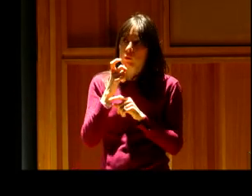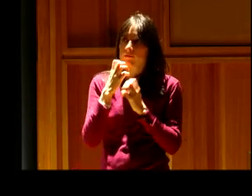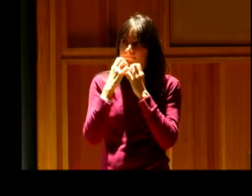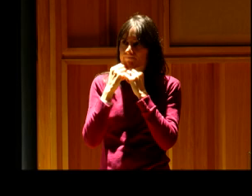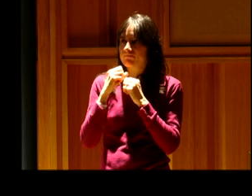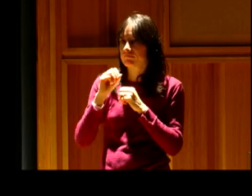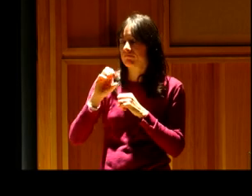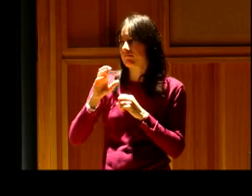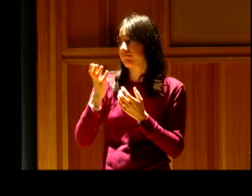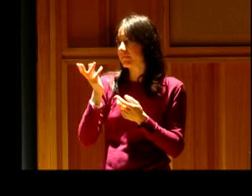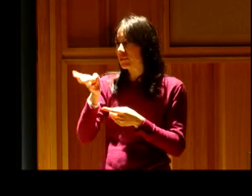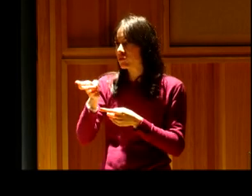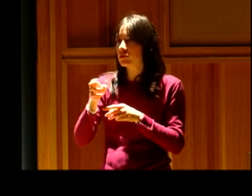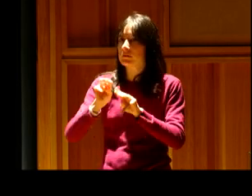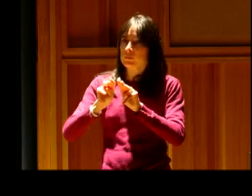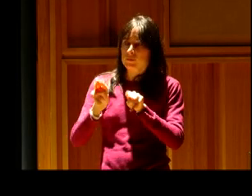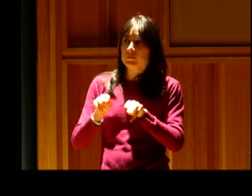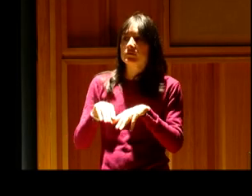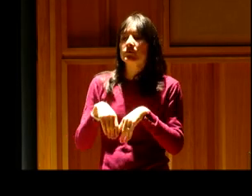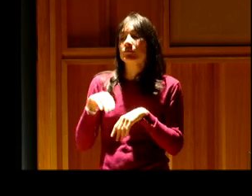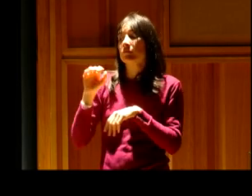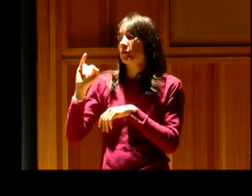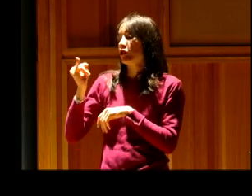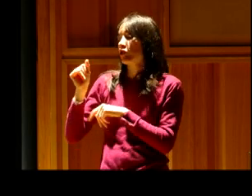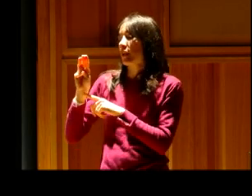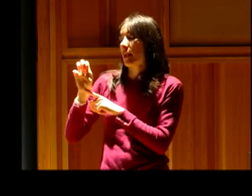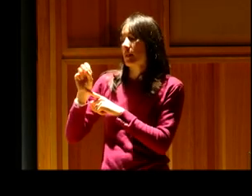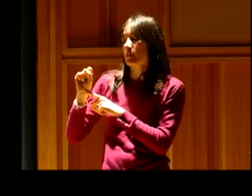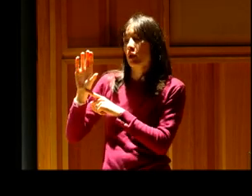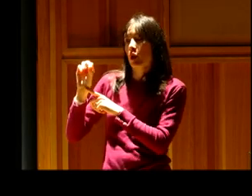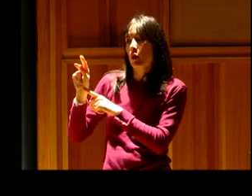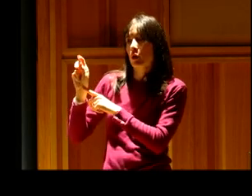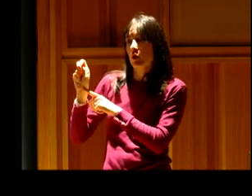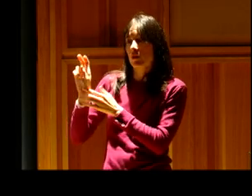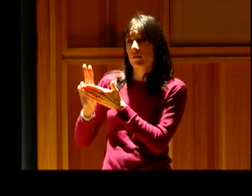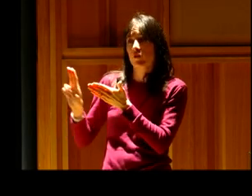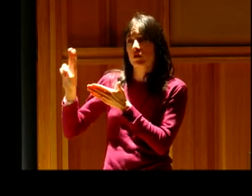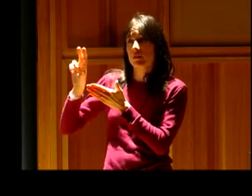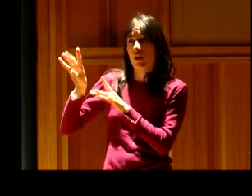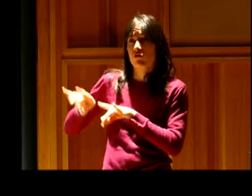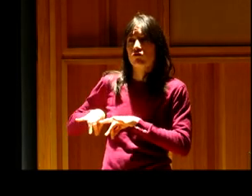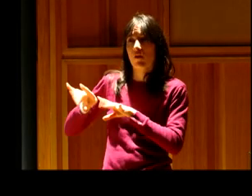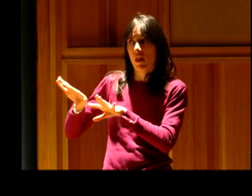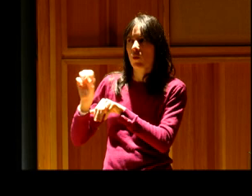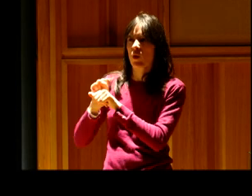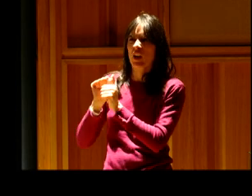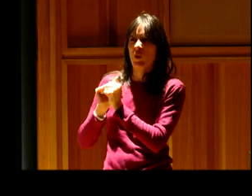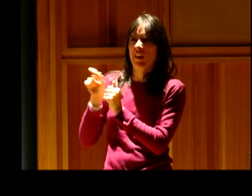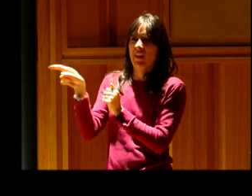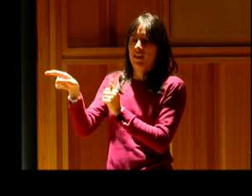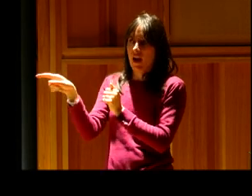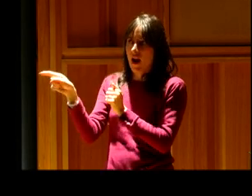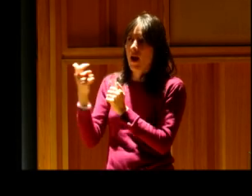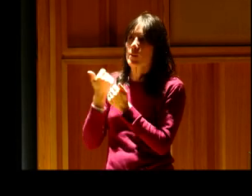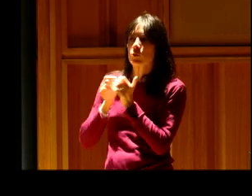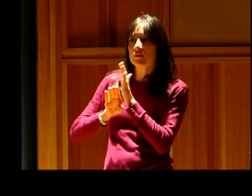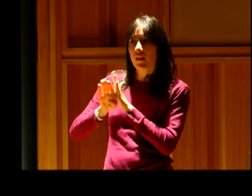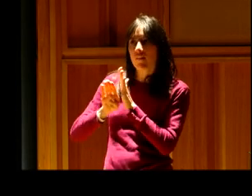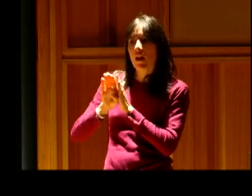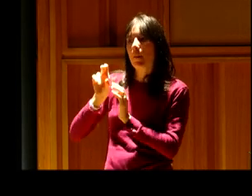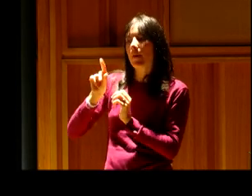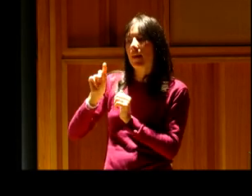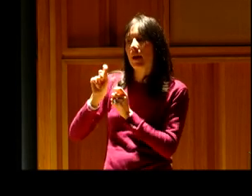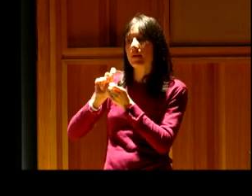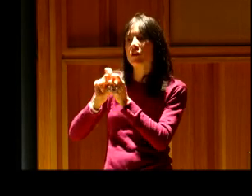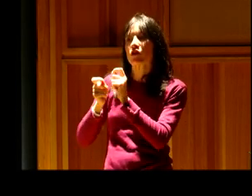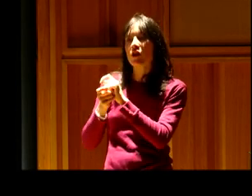right now with colleagues at James Cook University in Australia to help develop the Climate Vulnerability